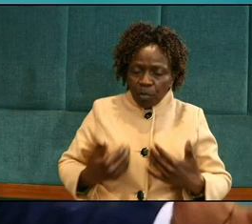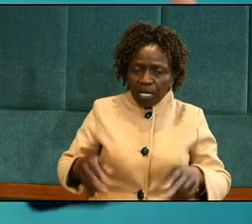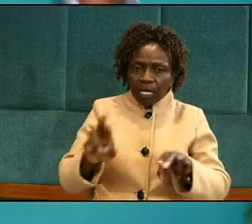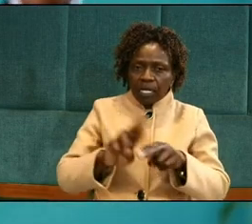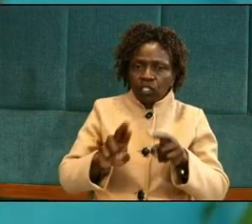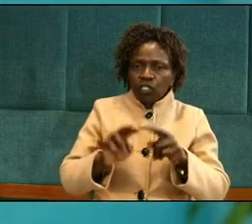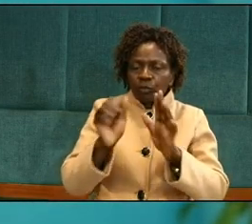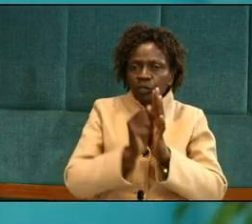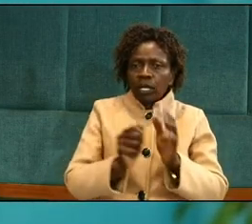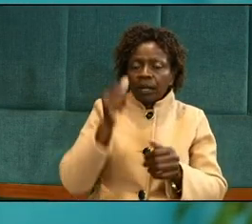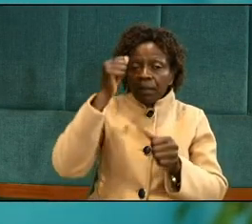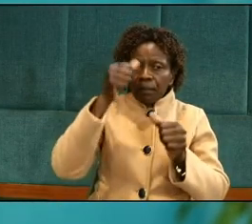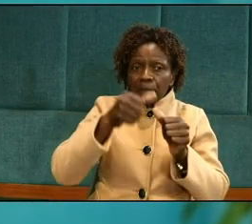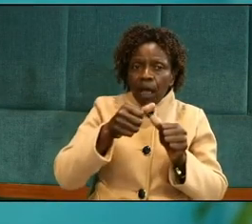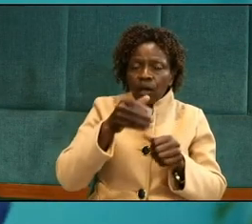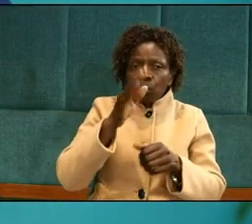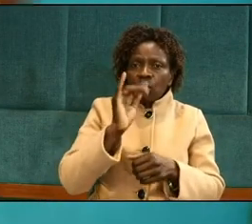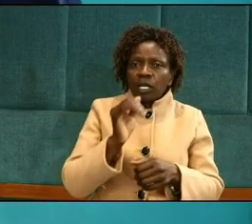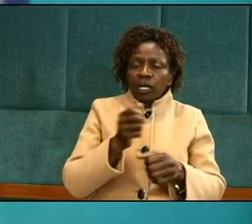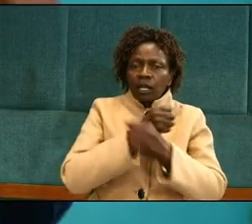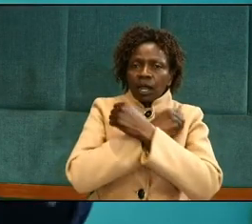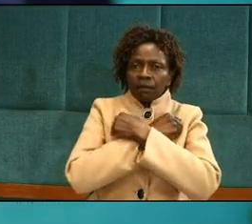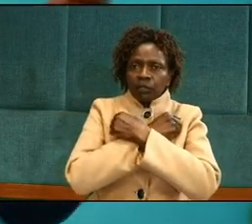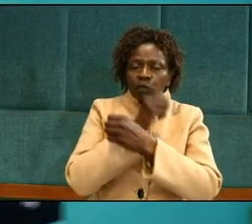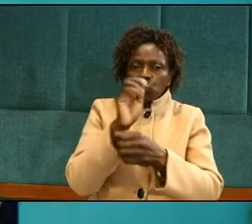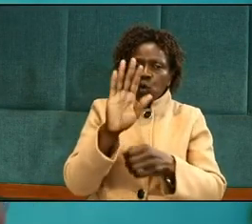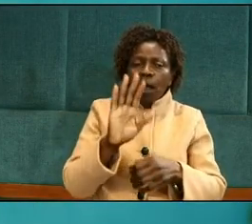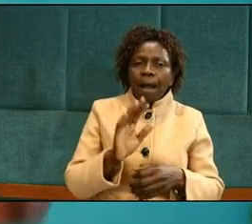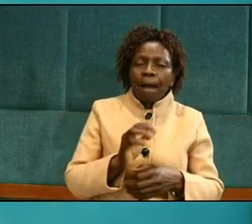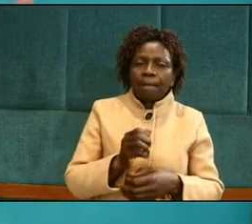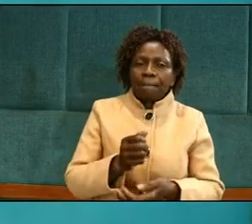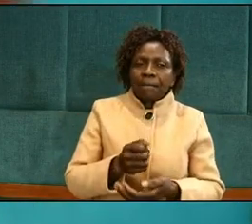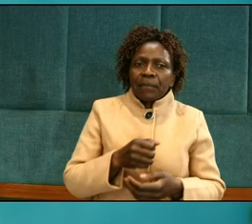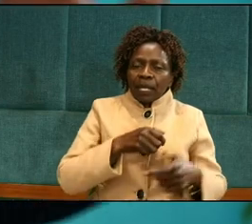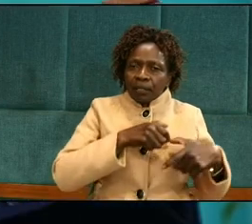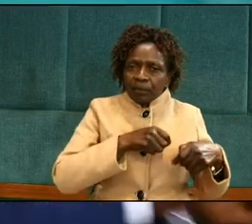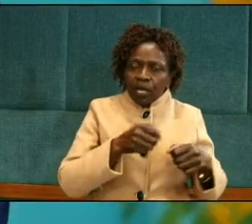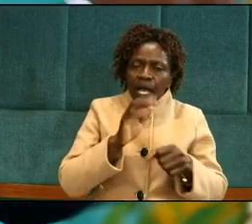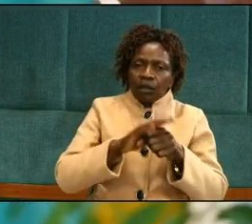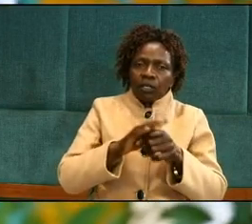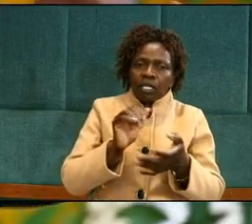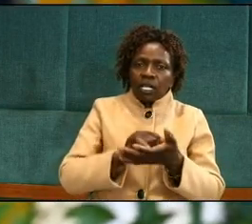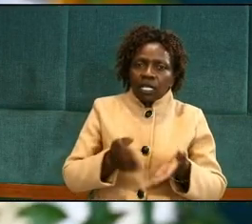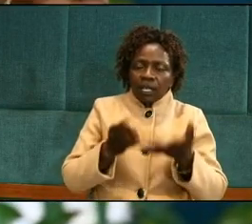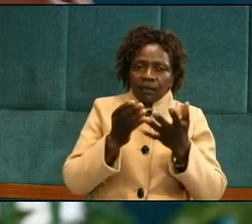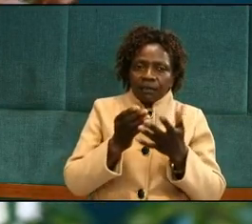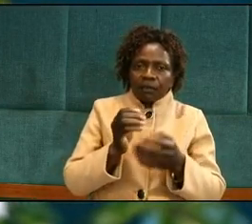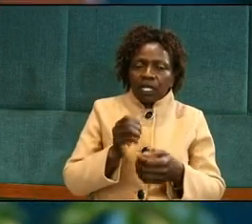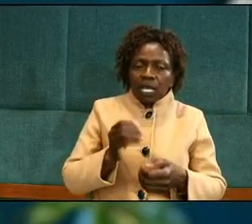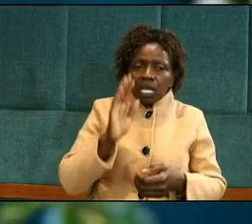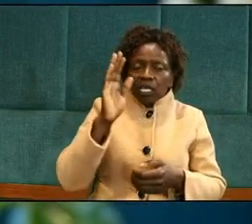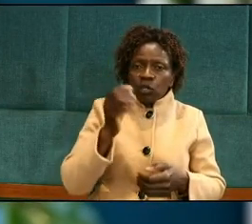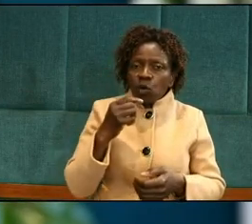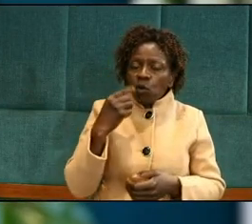relations. Remember, God loves your partner so much that he gave his only